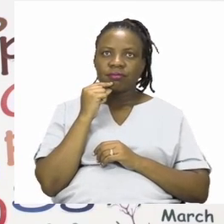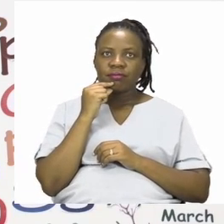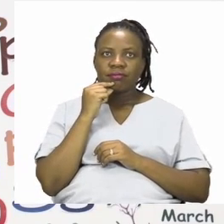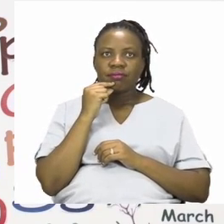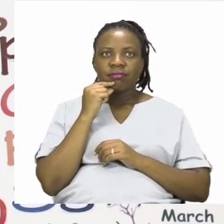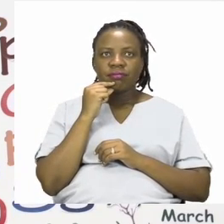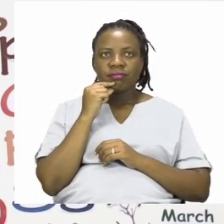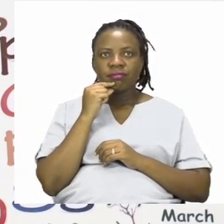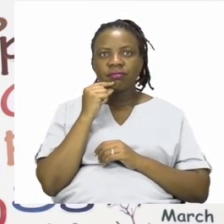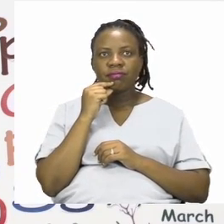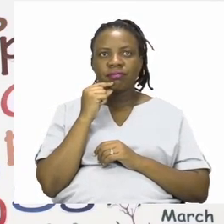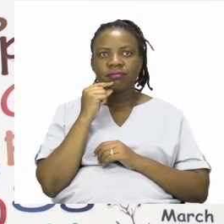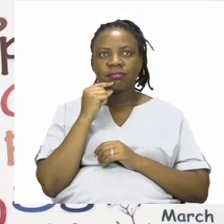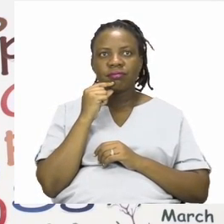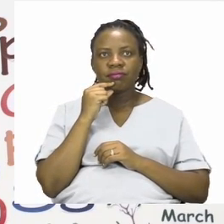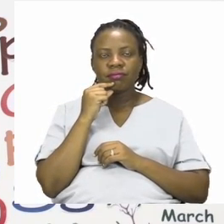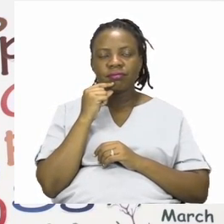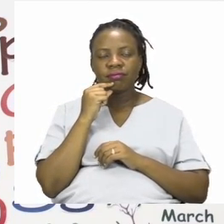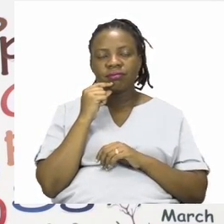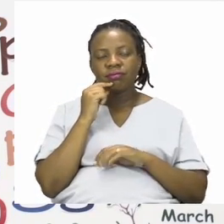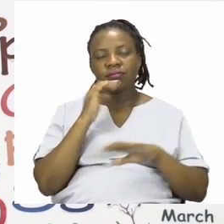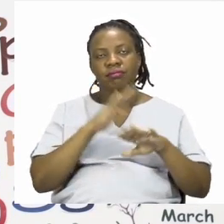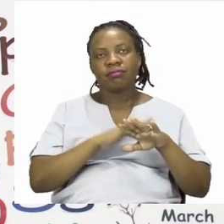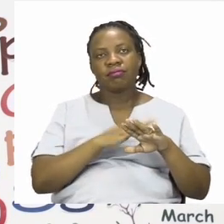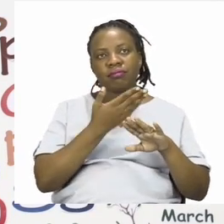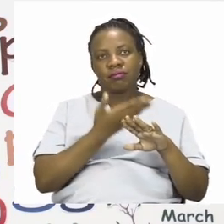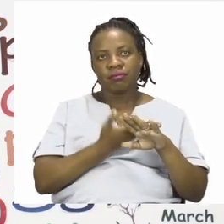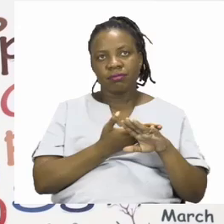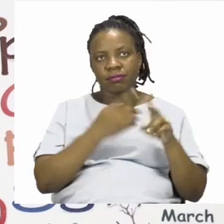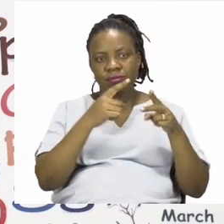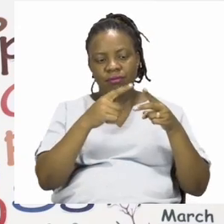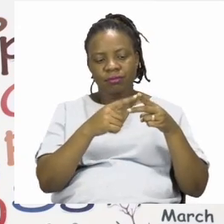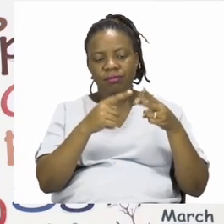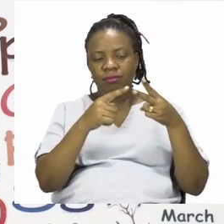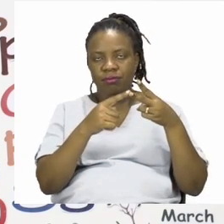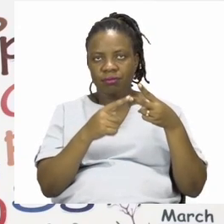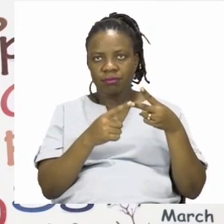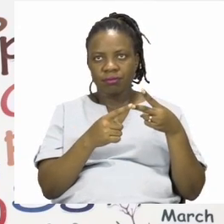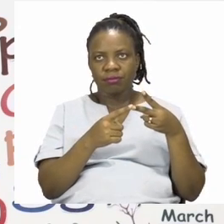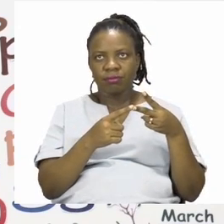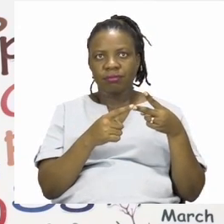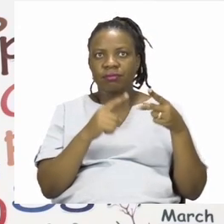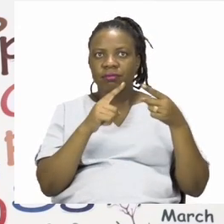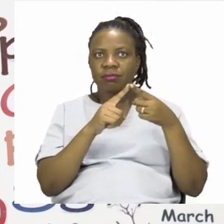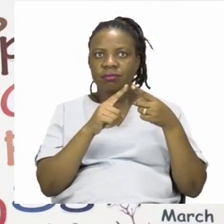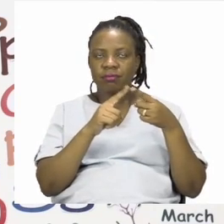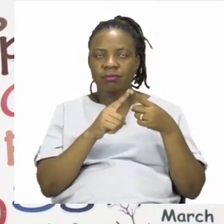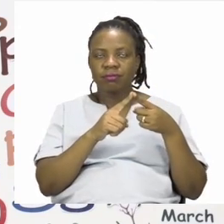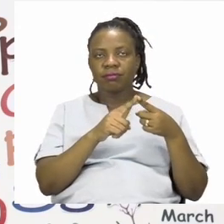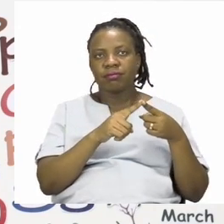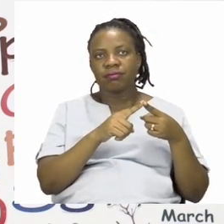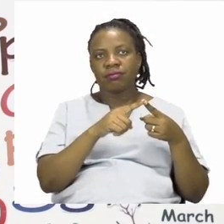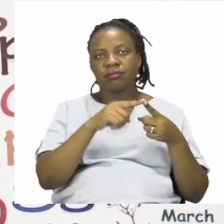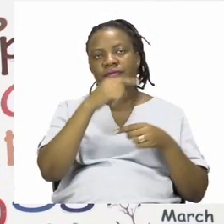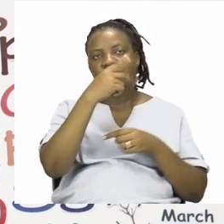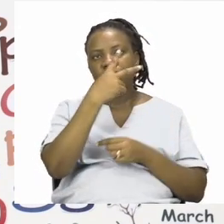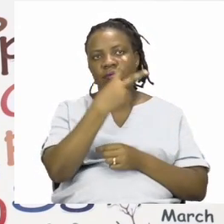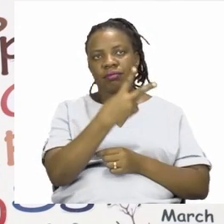given. I have 2 examples on the board, so let's have a look. The first example is the